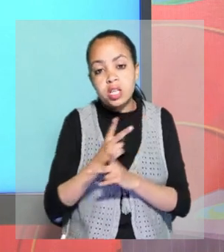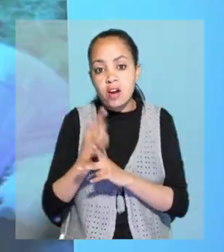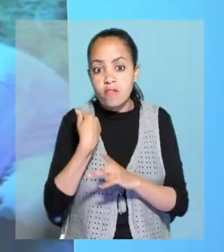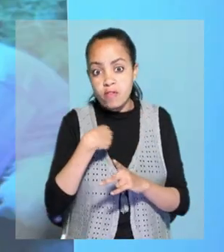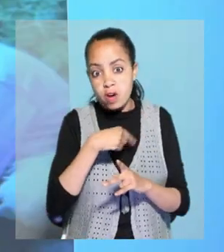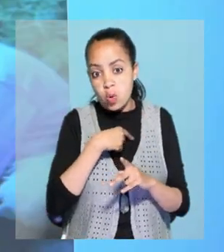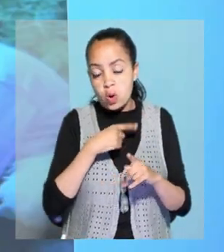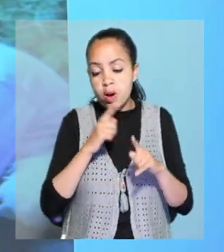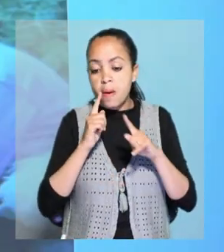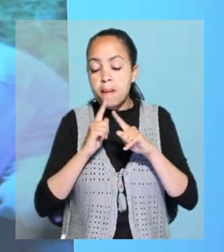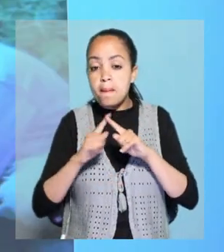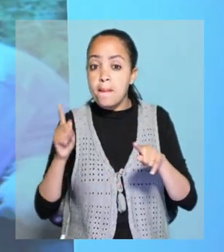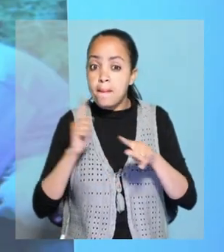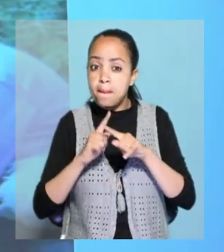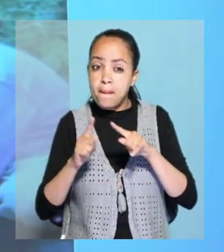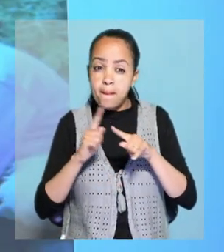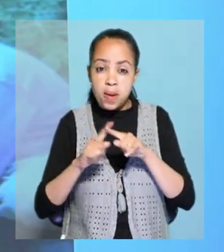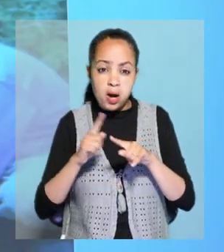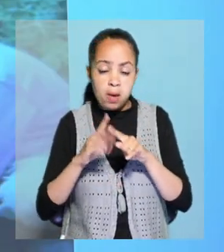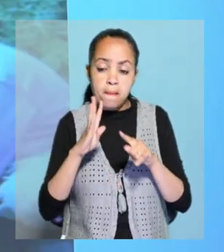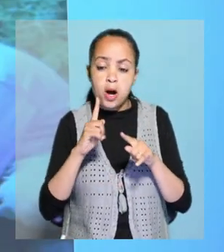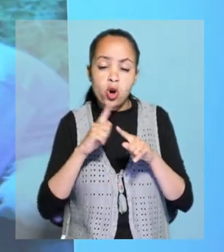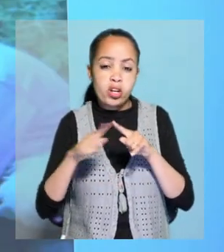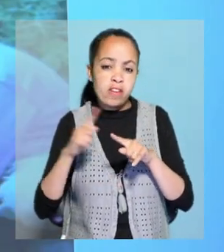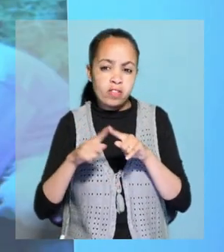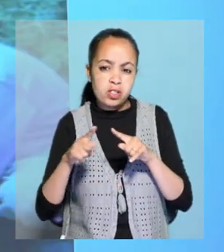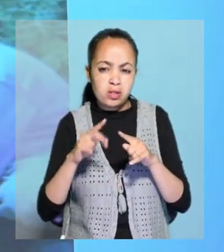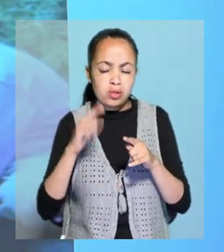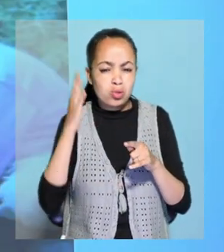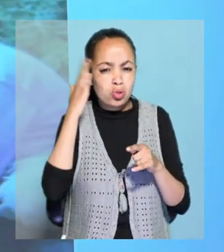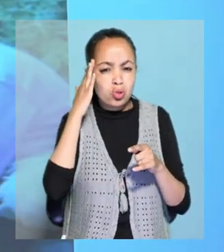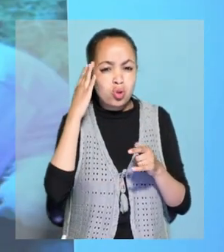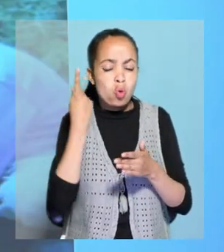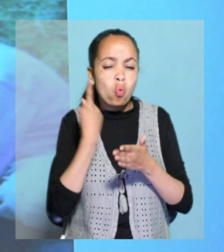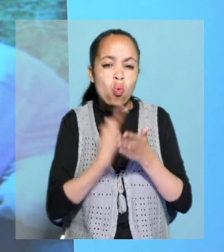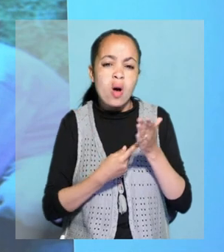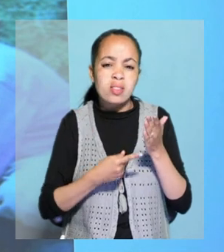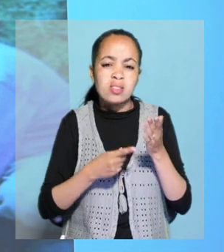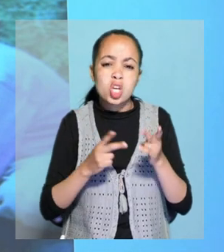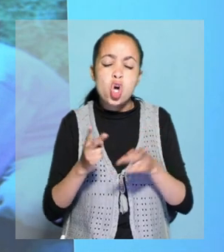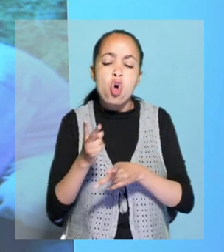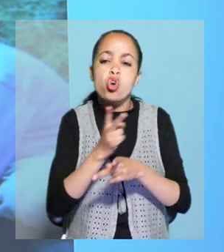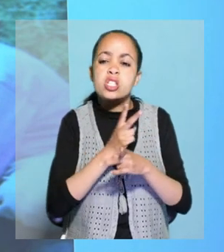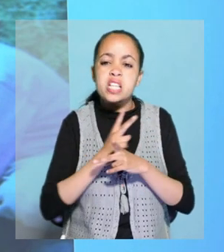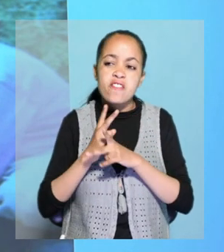biodiversity. Student, do you know what by means the term conservation to mean?